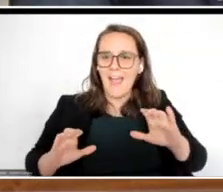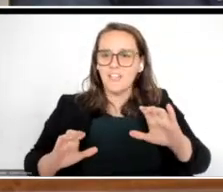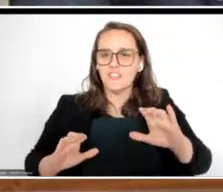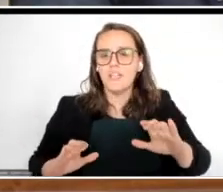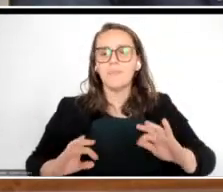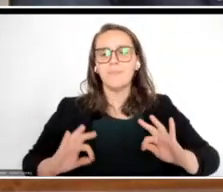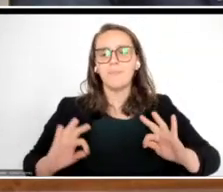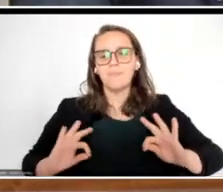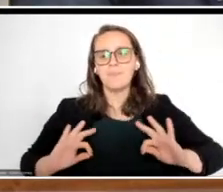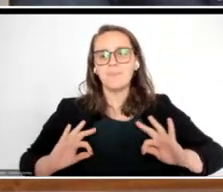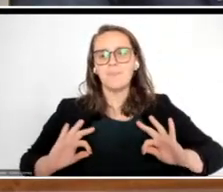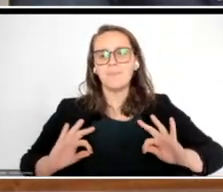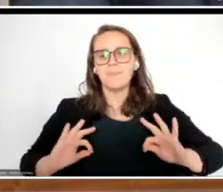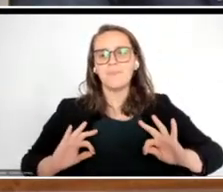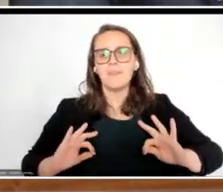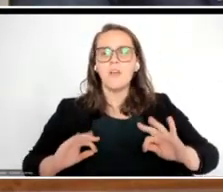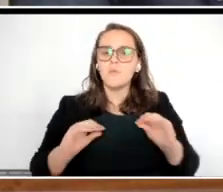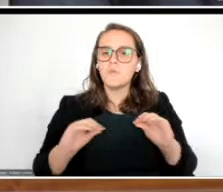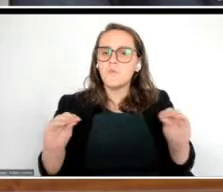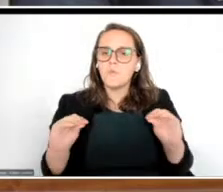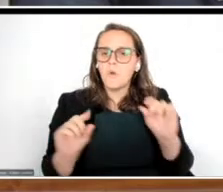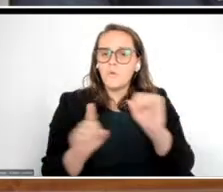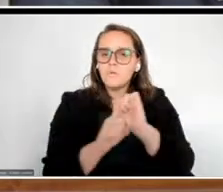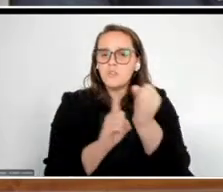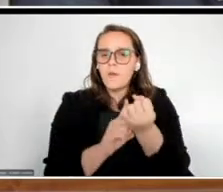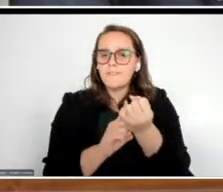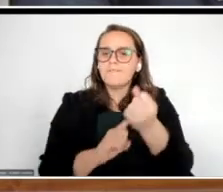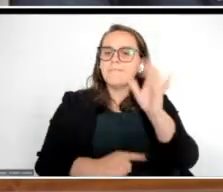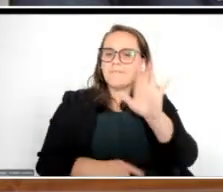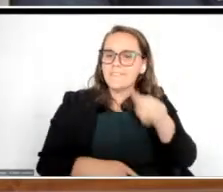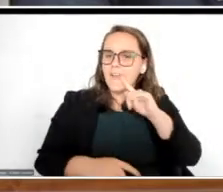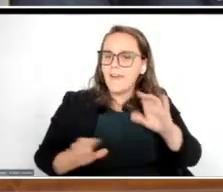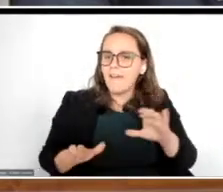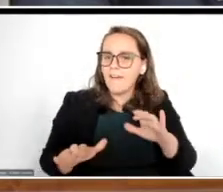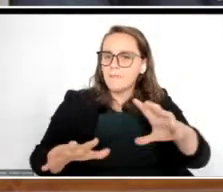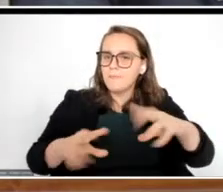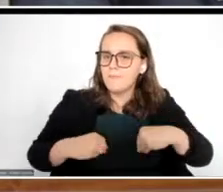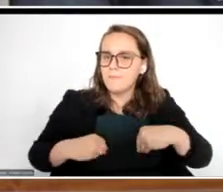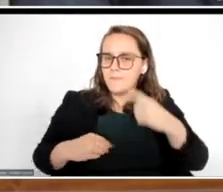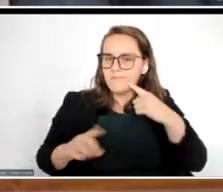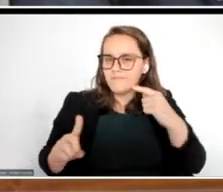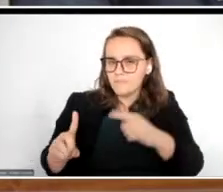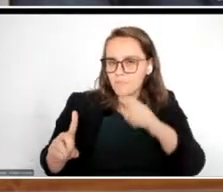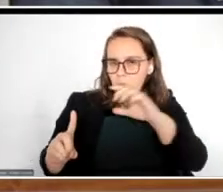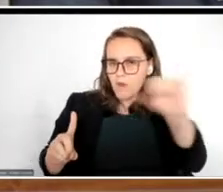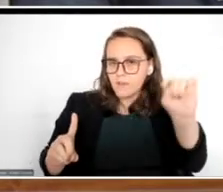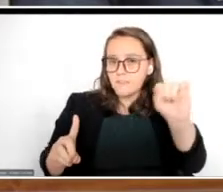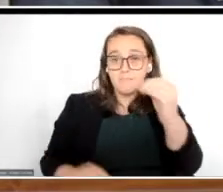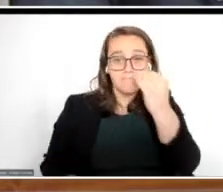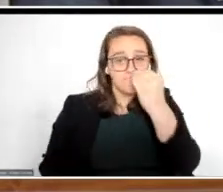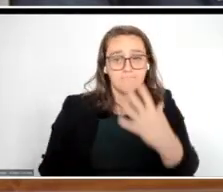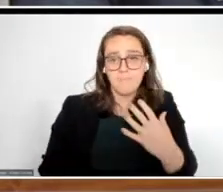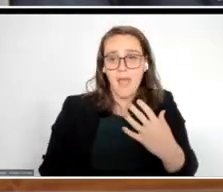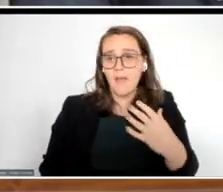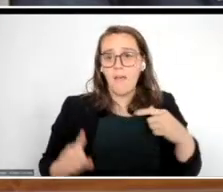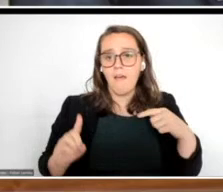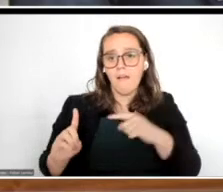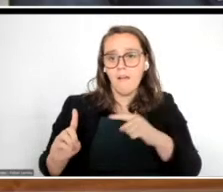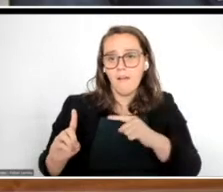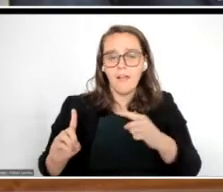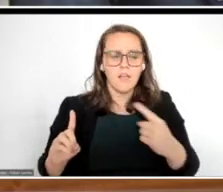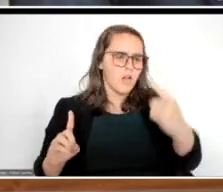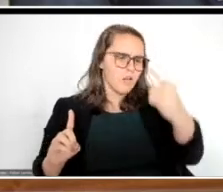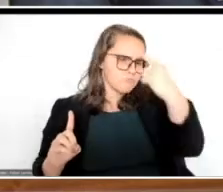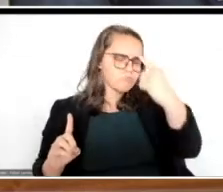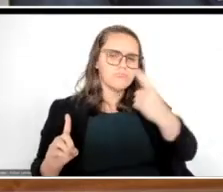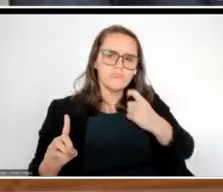should have engaged in that conduct. It did not matter whether President Trump believed the election had been stolen or not. This could